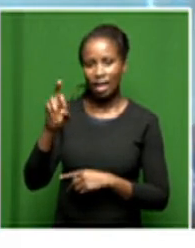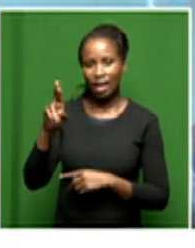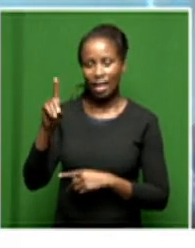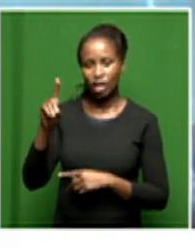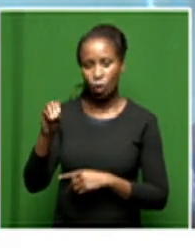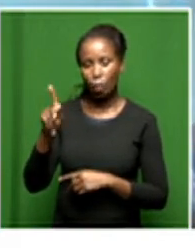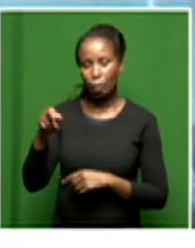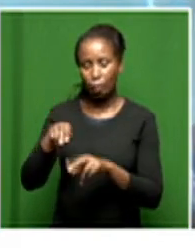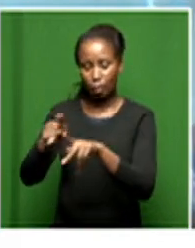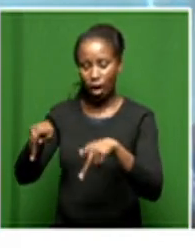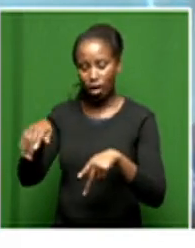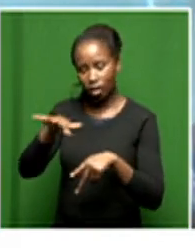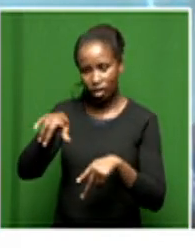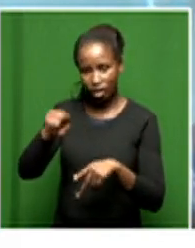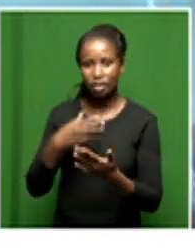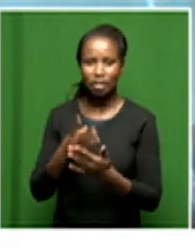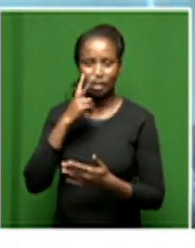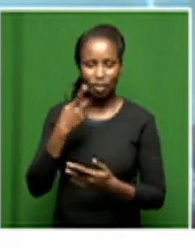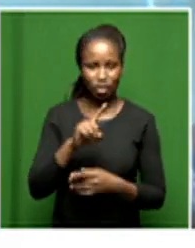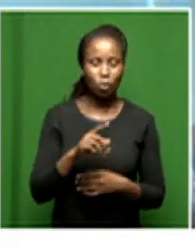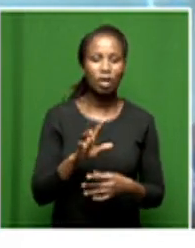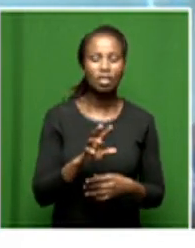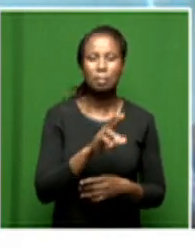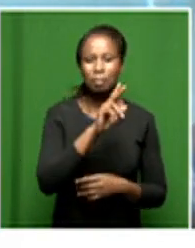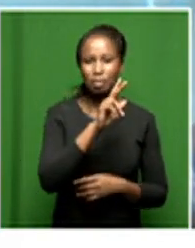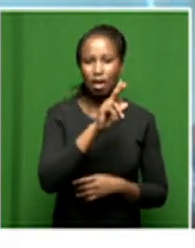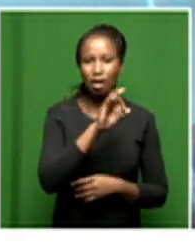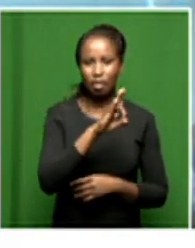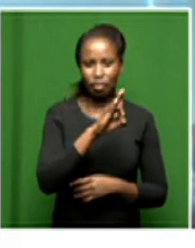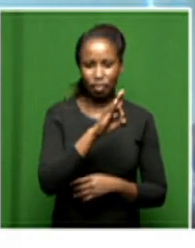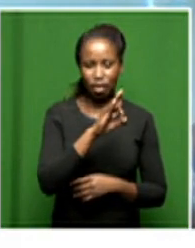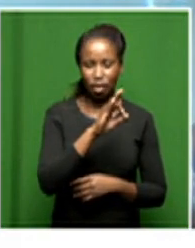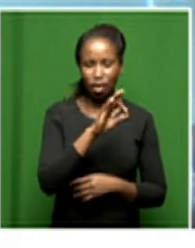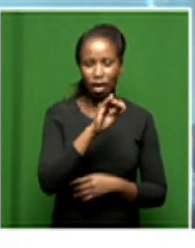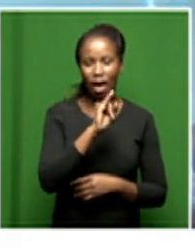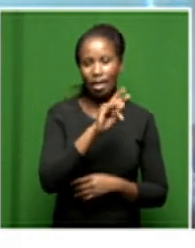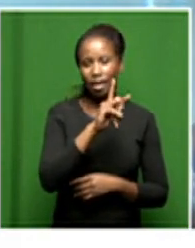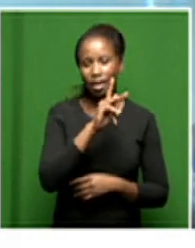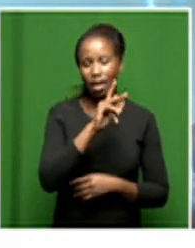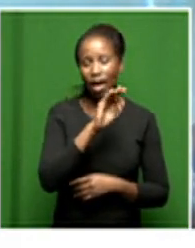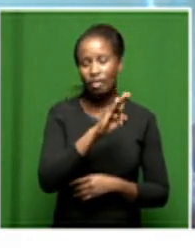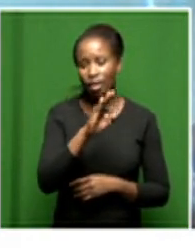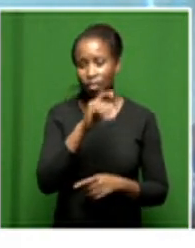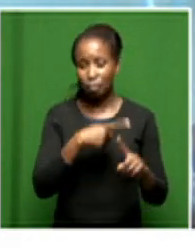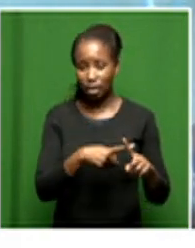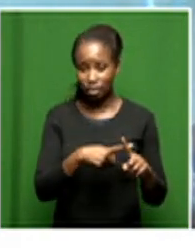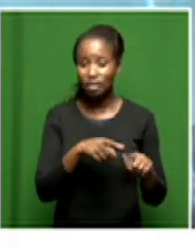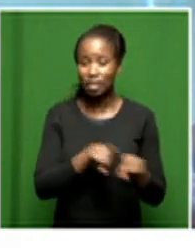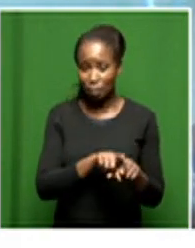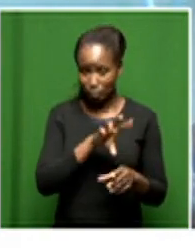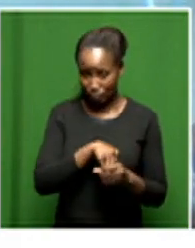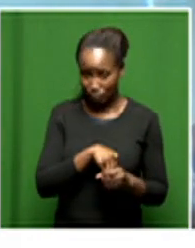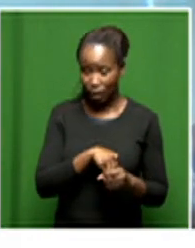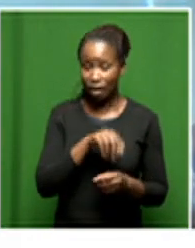of the Vryheidsfront Plus, the Freedom Front Plus, in Fairy Glen, which is not the typical Freedom